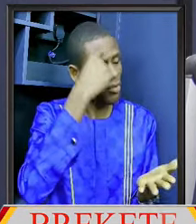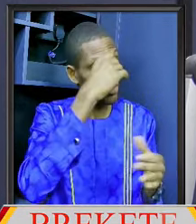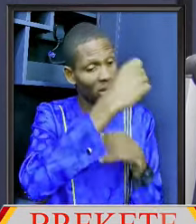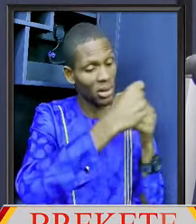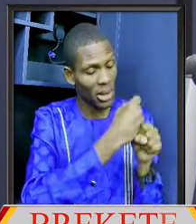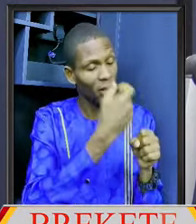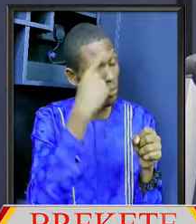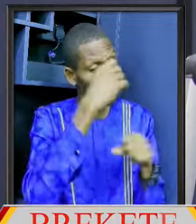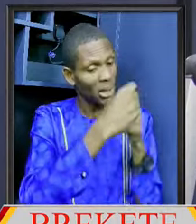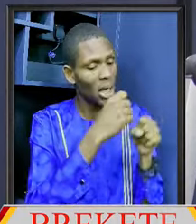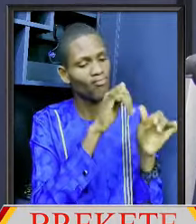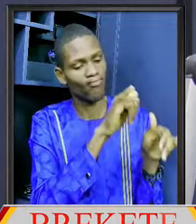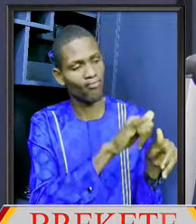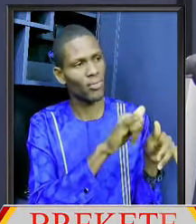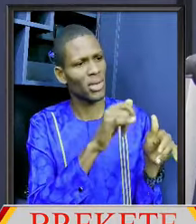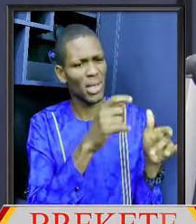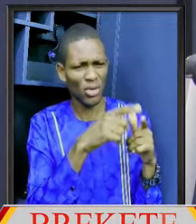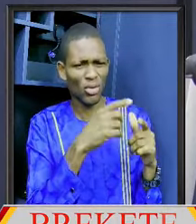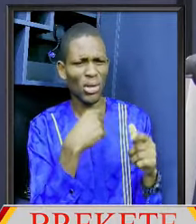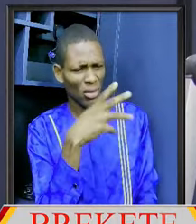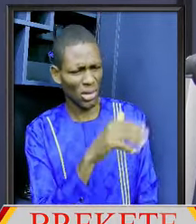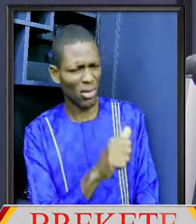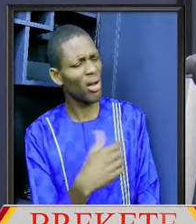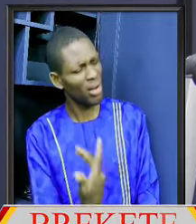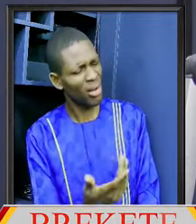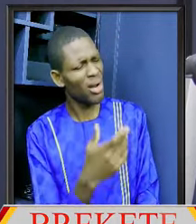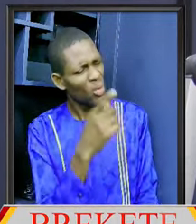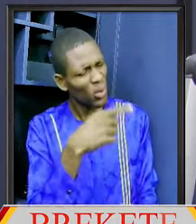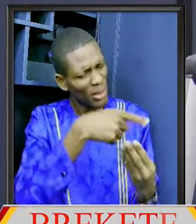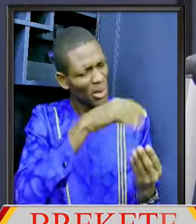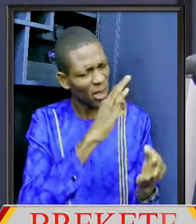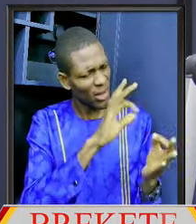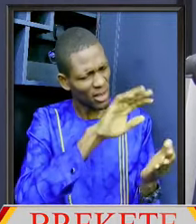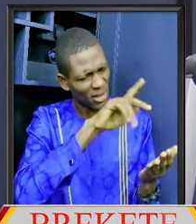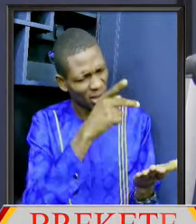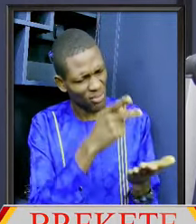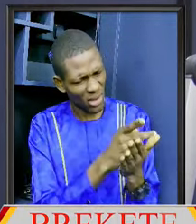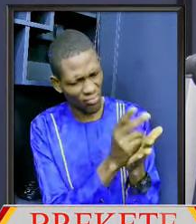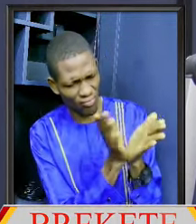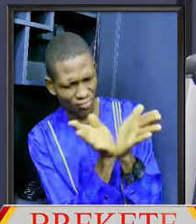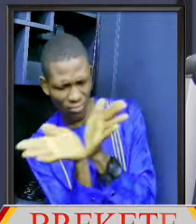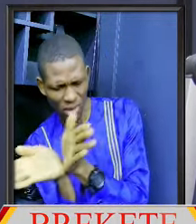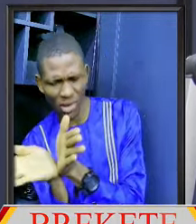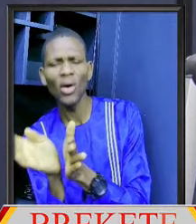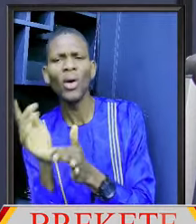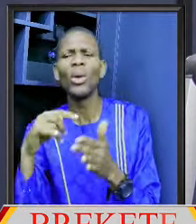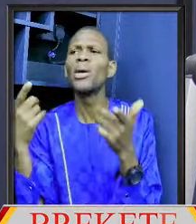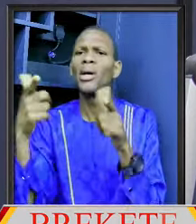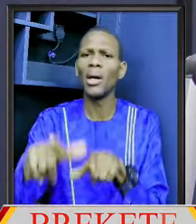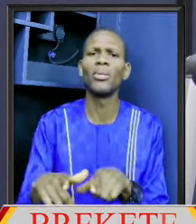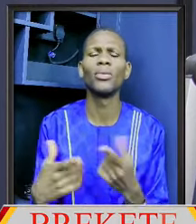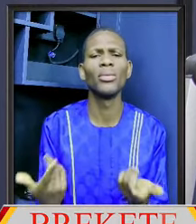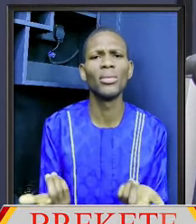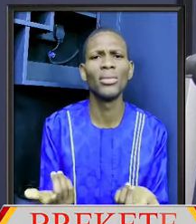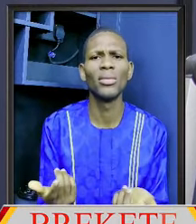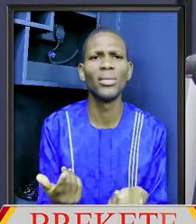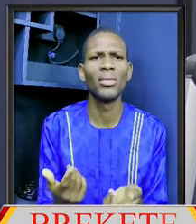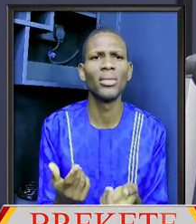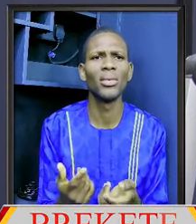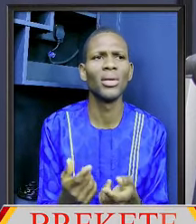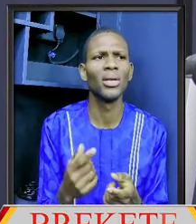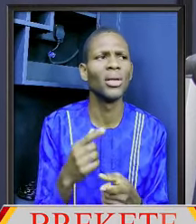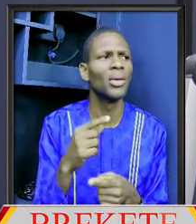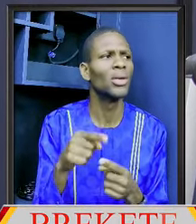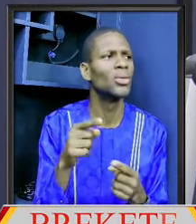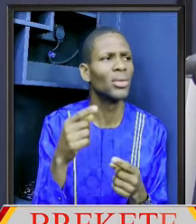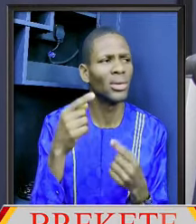it has always been like that. You tell yourself, what if I keep it this way? What will happen? When